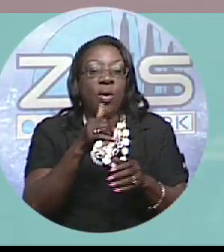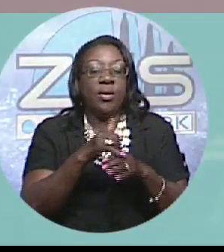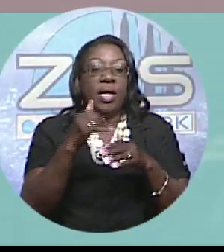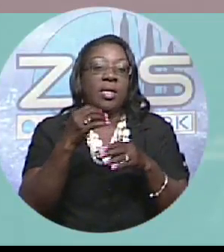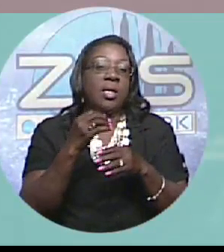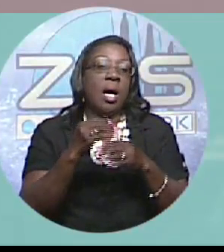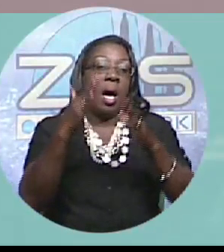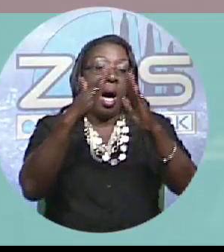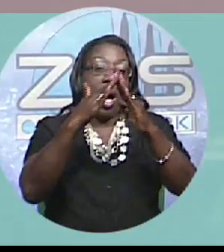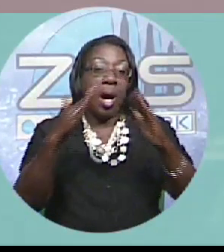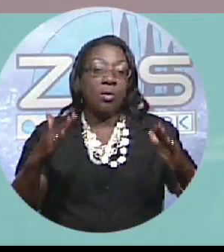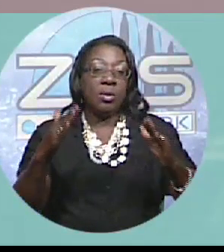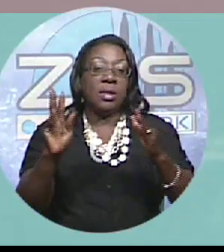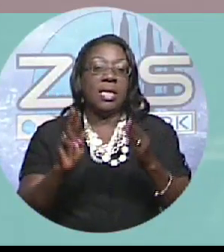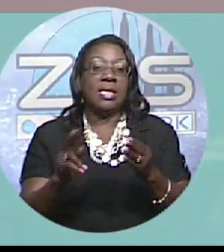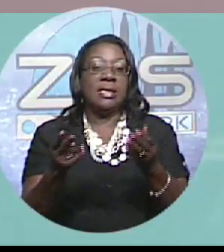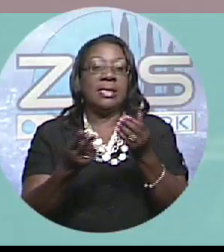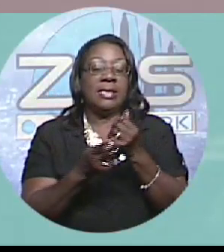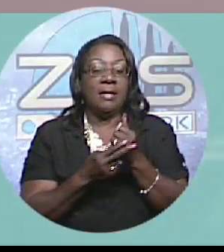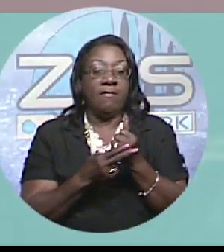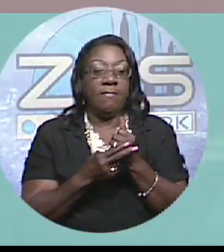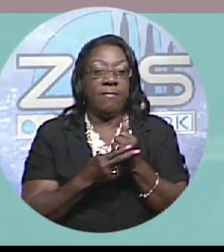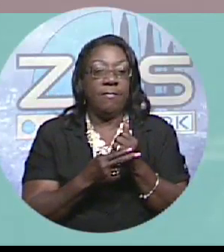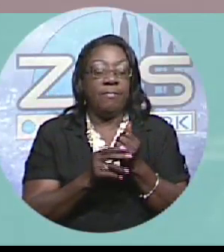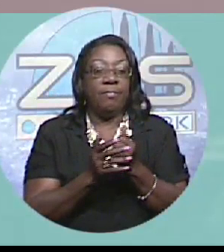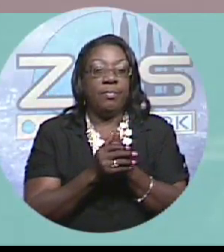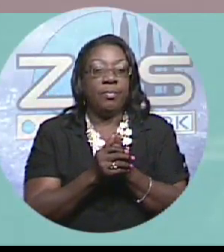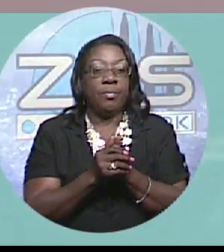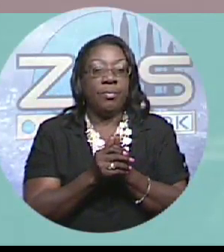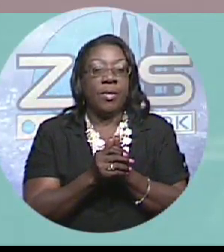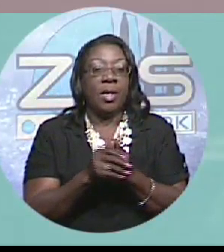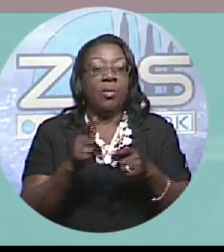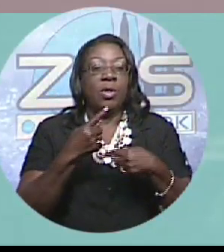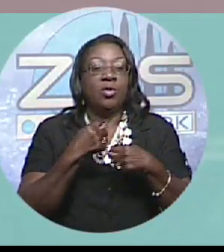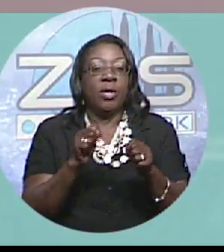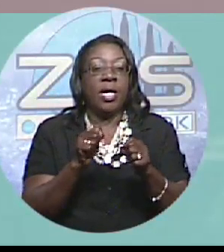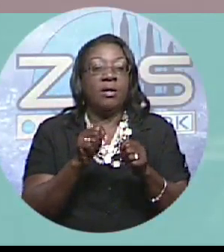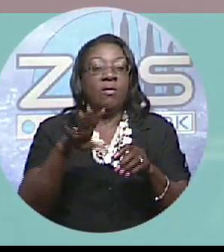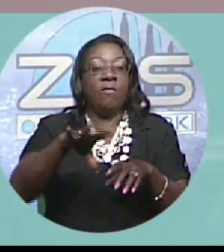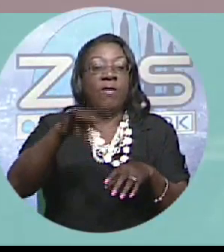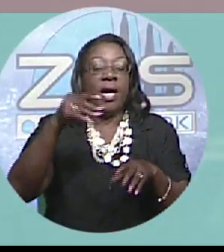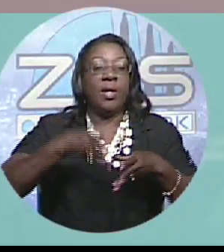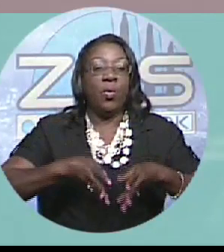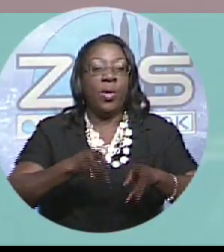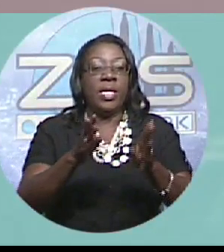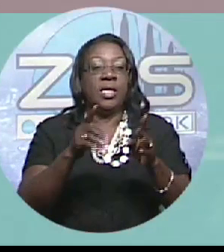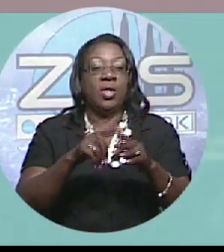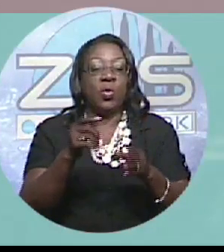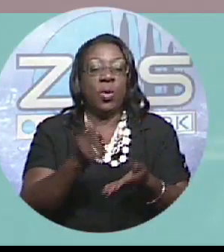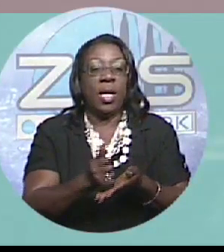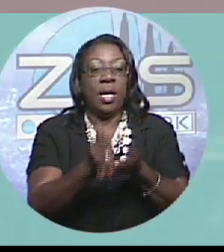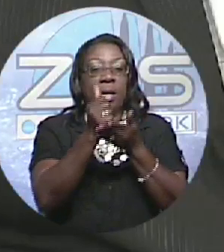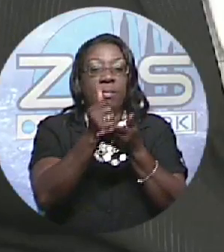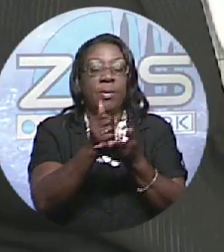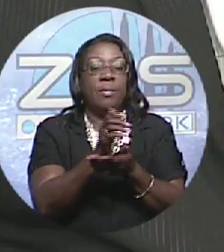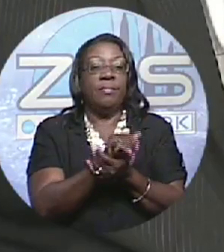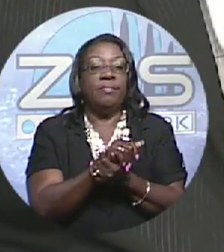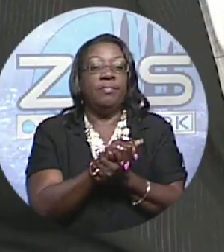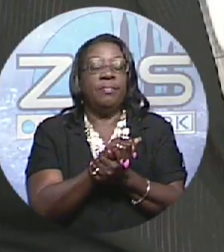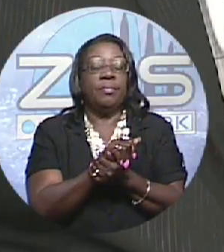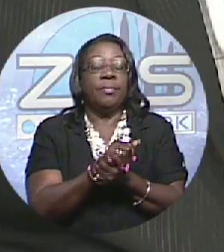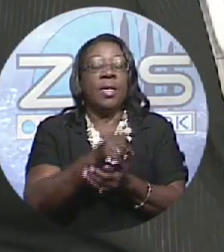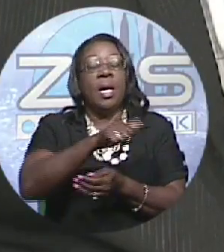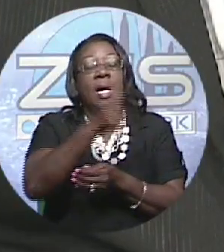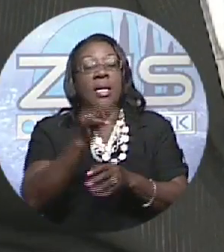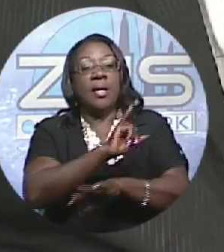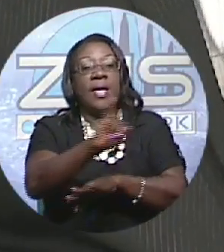the storm or even prior to, that we find in some ways to assist them.